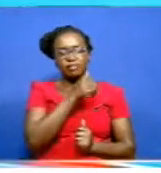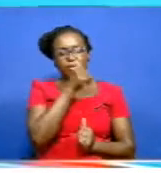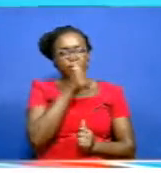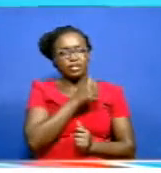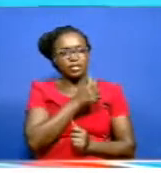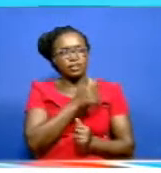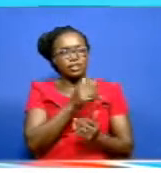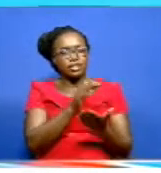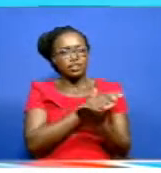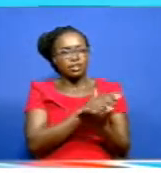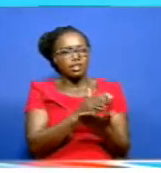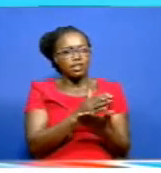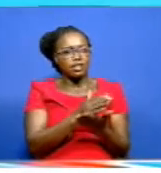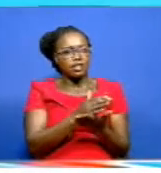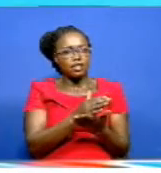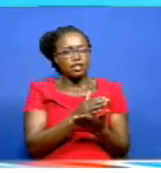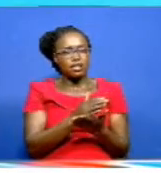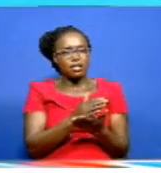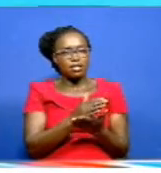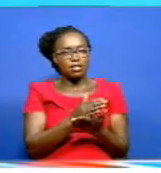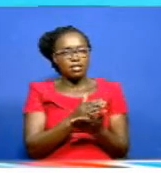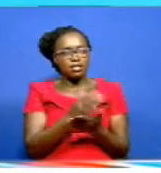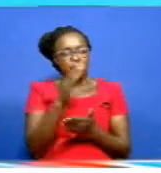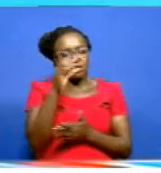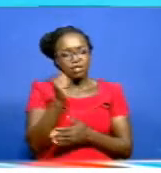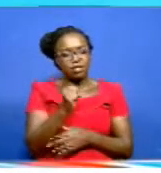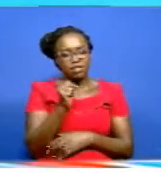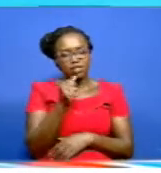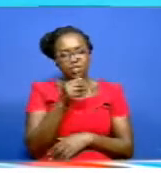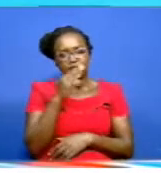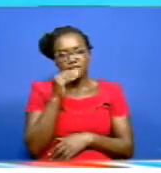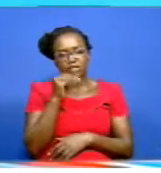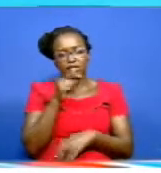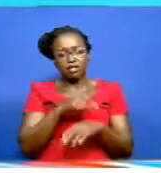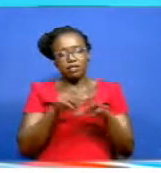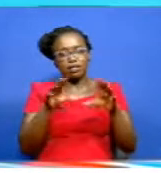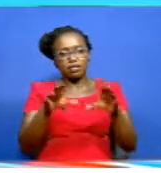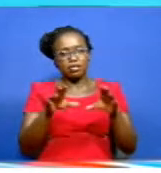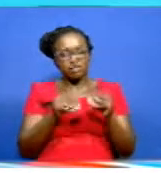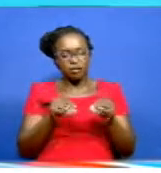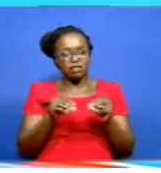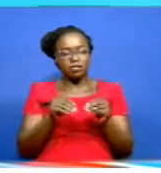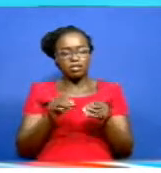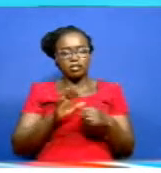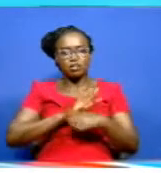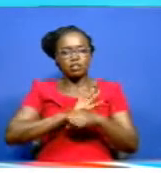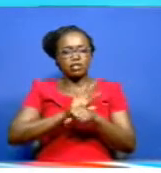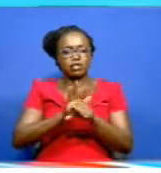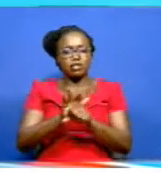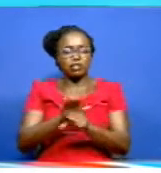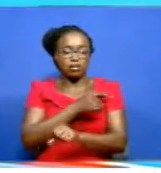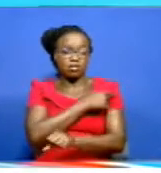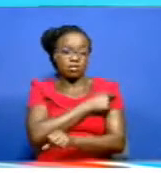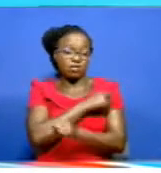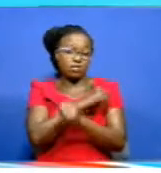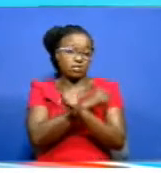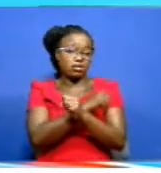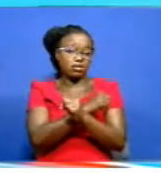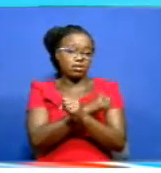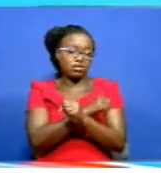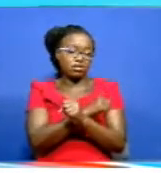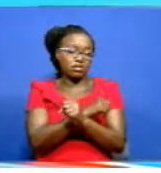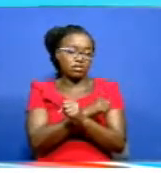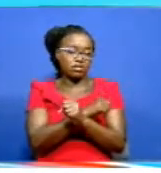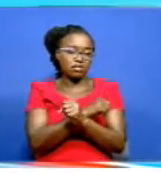sector, in the CS's speech when he was receiving the COVID-19 vaccine at the airport, he